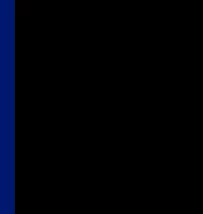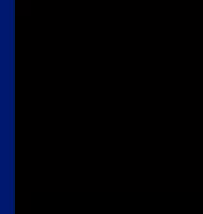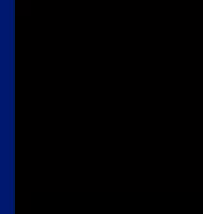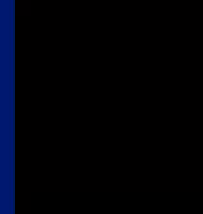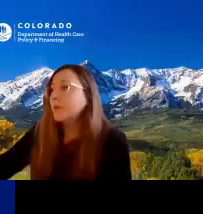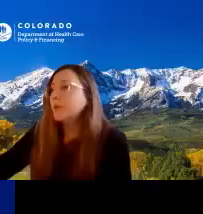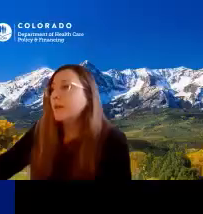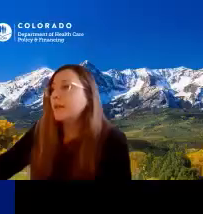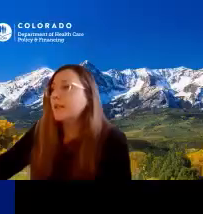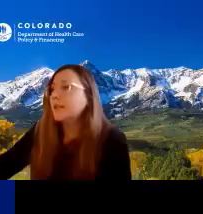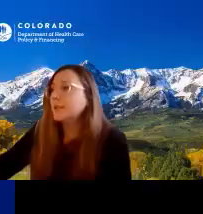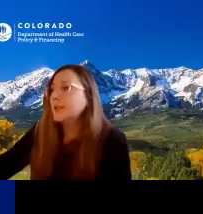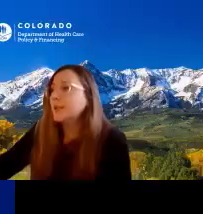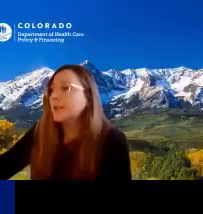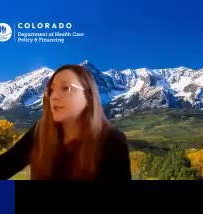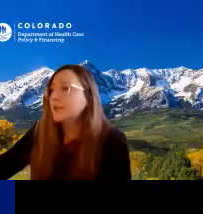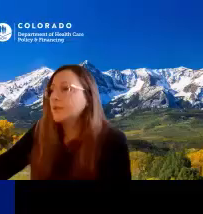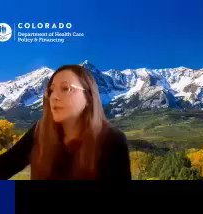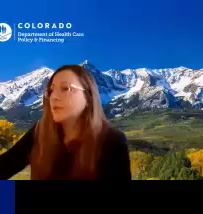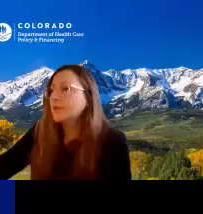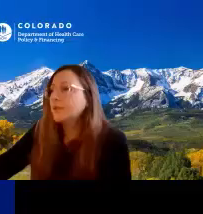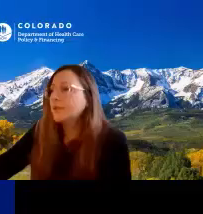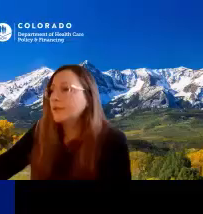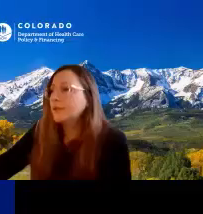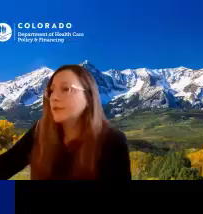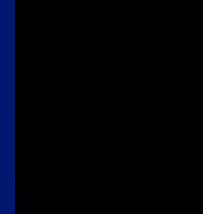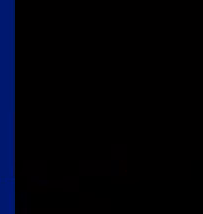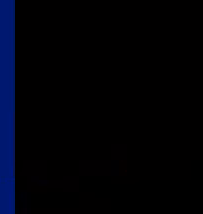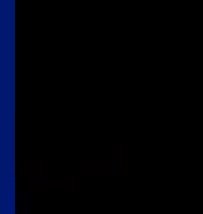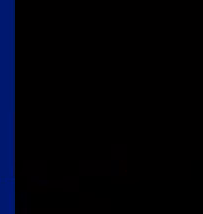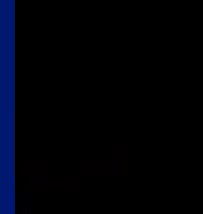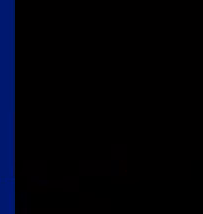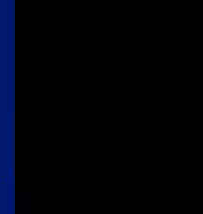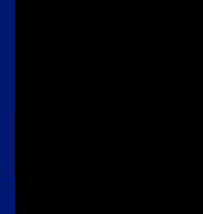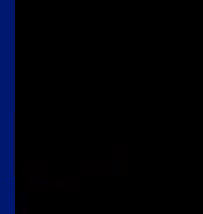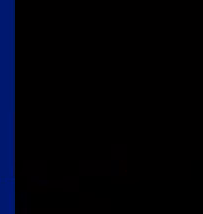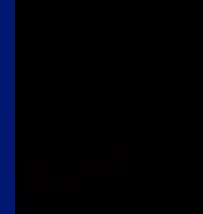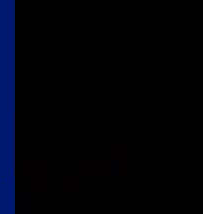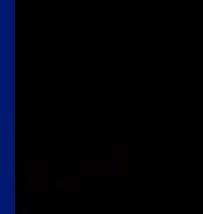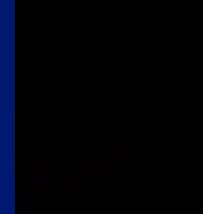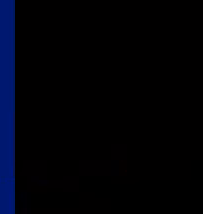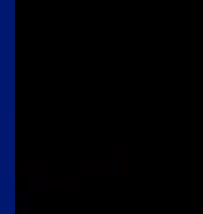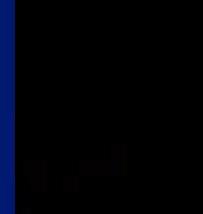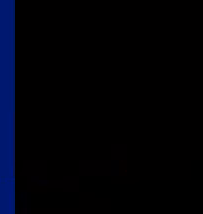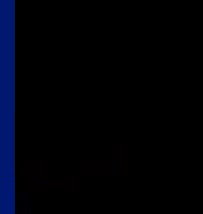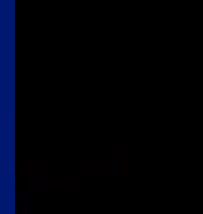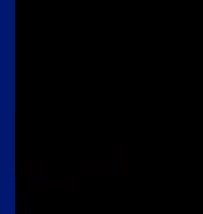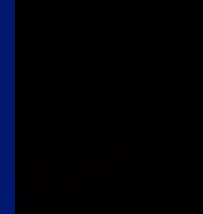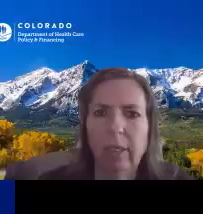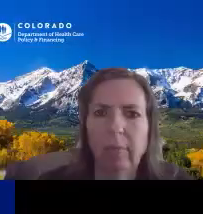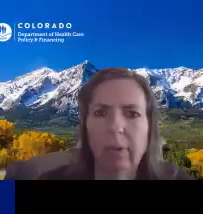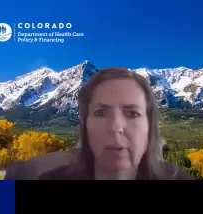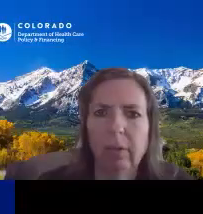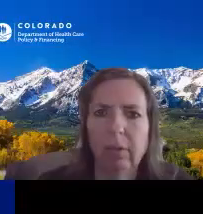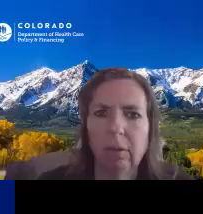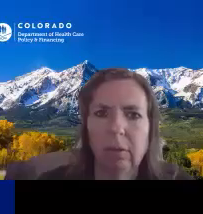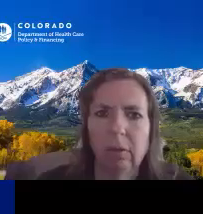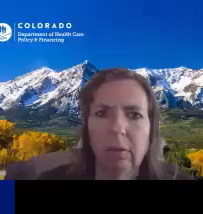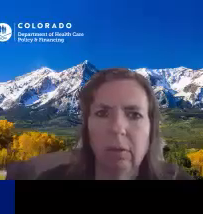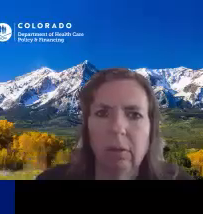error. Oh, okay. Okay, thank you so much for letting us know. We're gonna have to take that back and see what's going I on. had it pulled